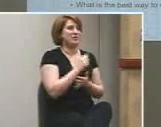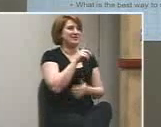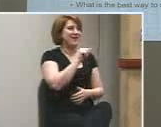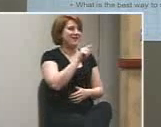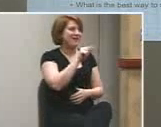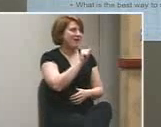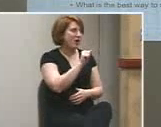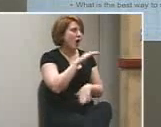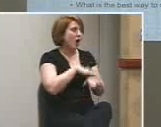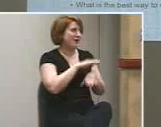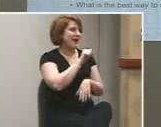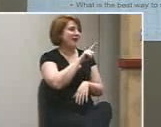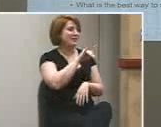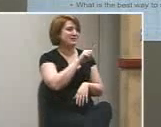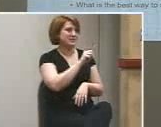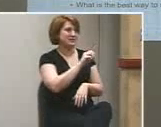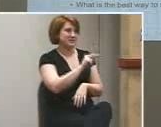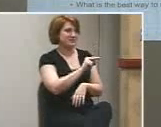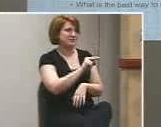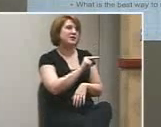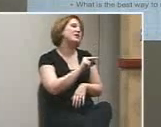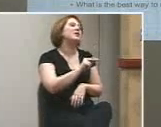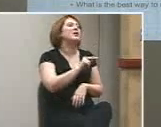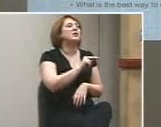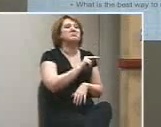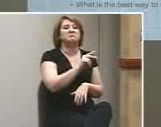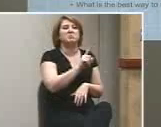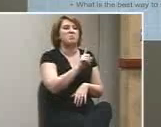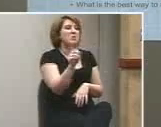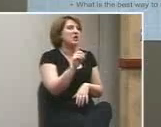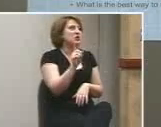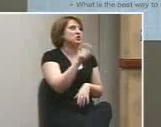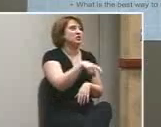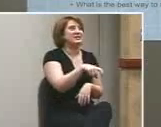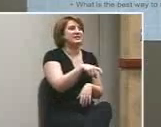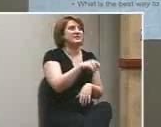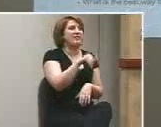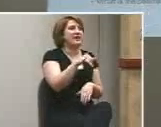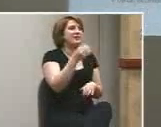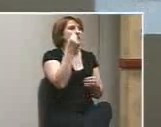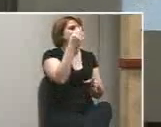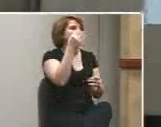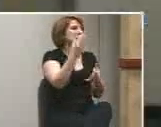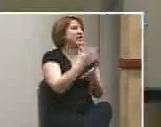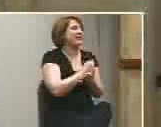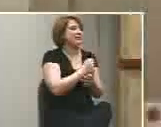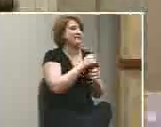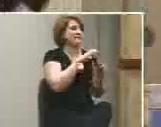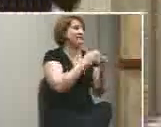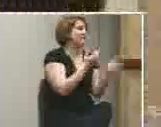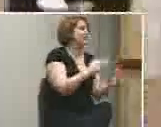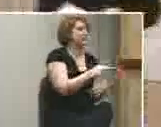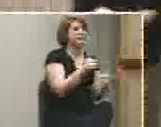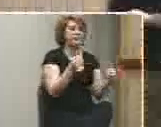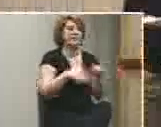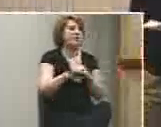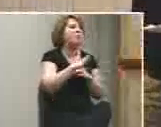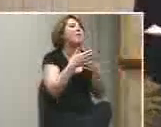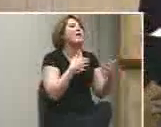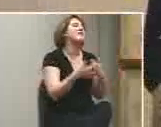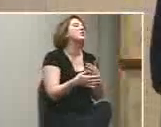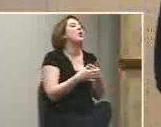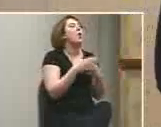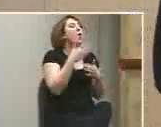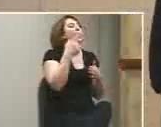data on Allison wherever it is that she needs this gathered? If it's a classroom, a playground, wherever. What would be